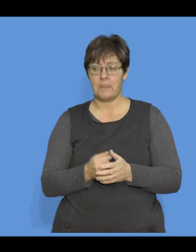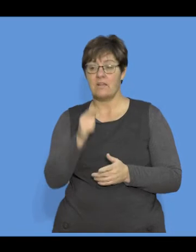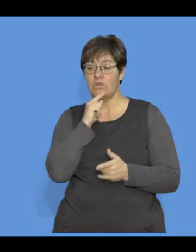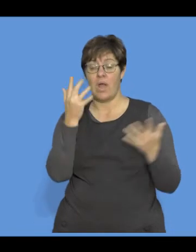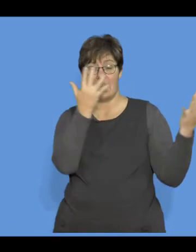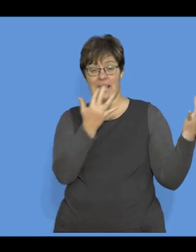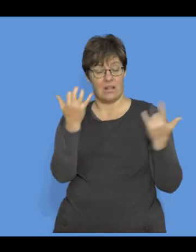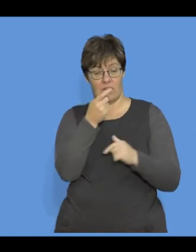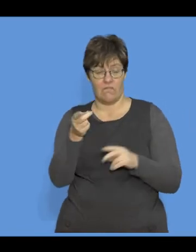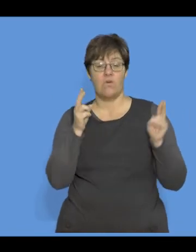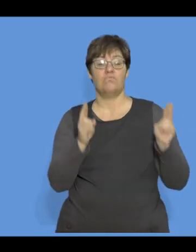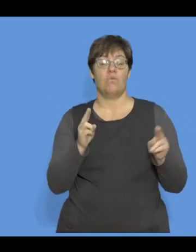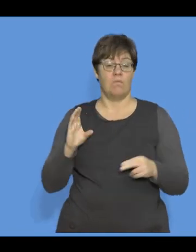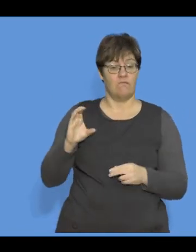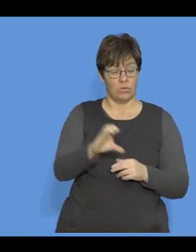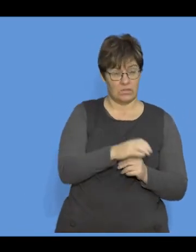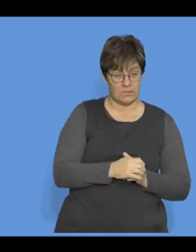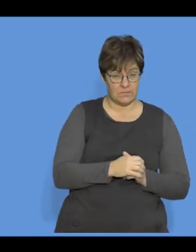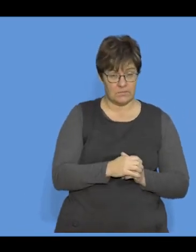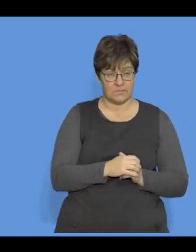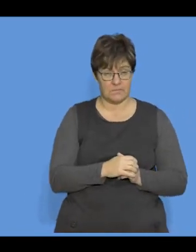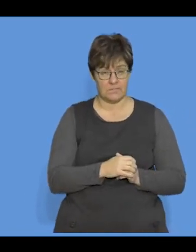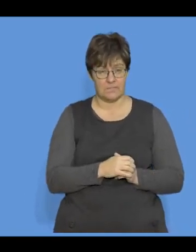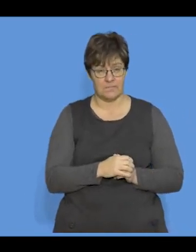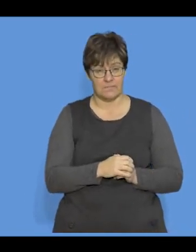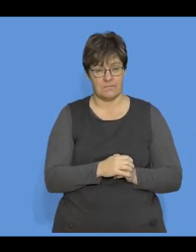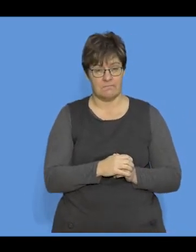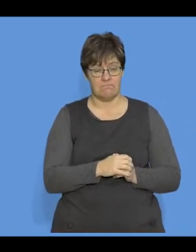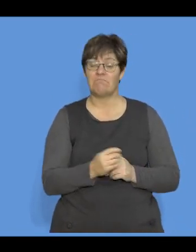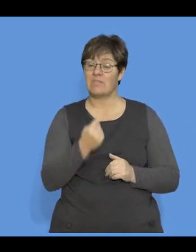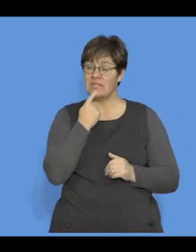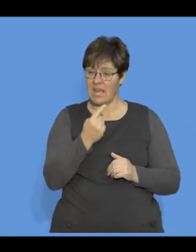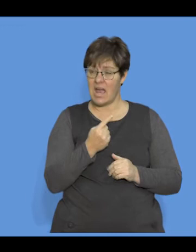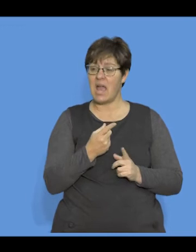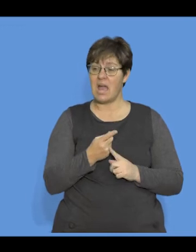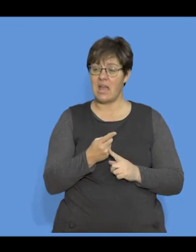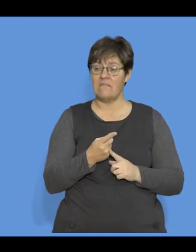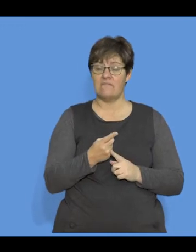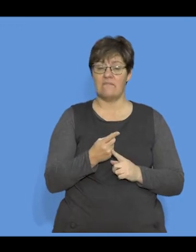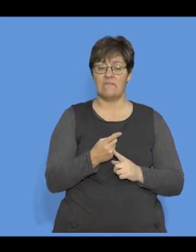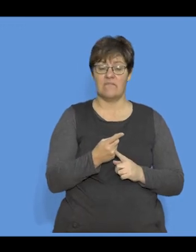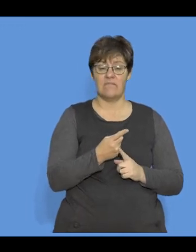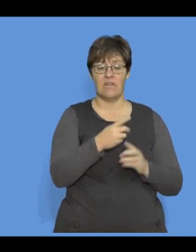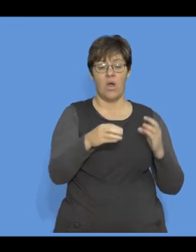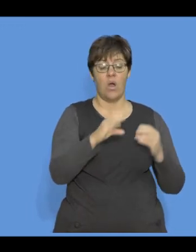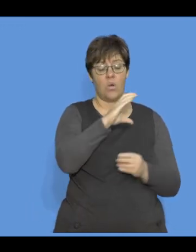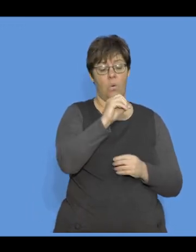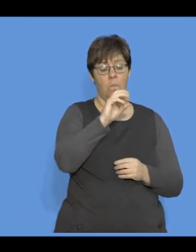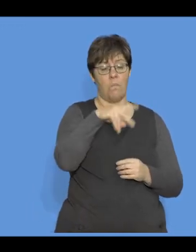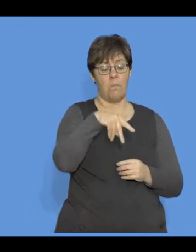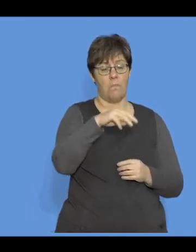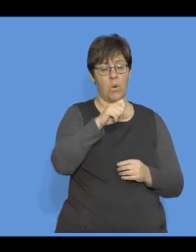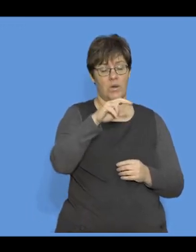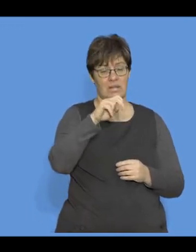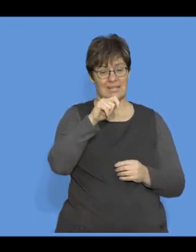of the normal force, well, as I've indicated, that's a components question, and I'm not really going to do it, but just